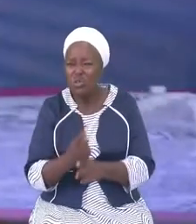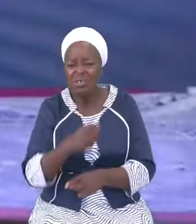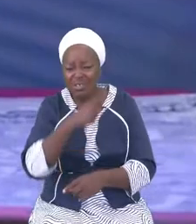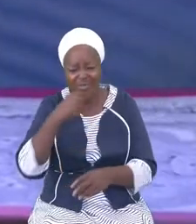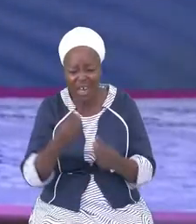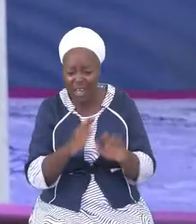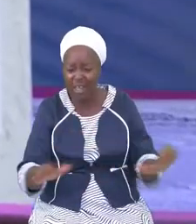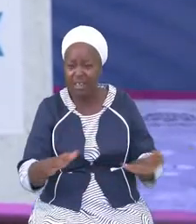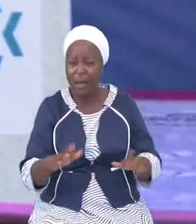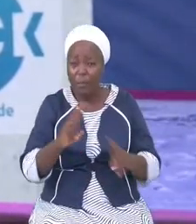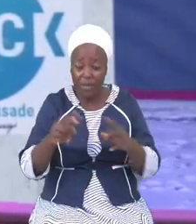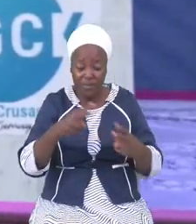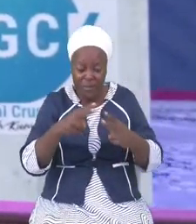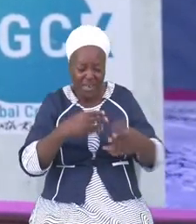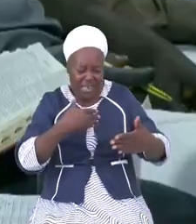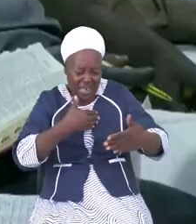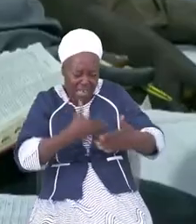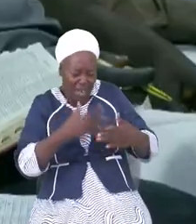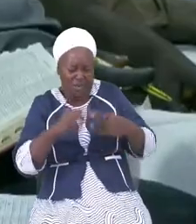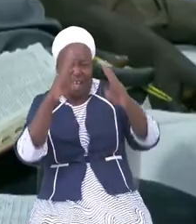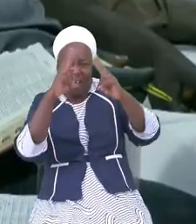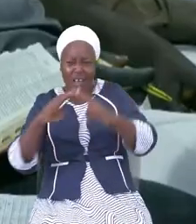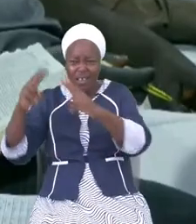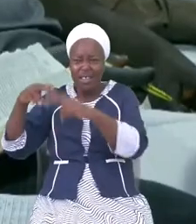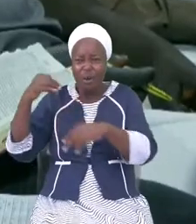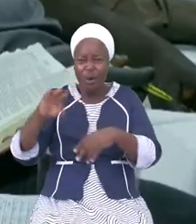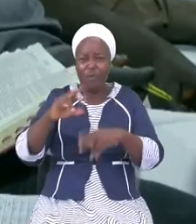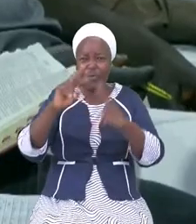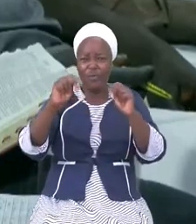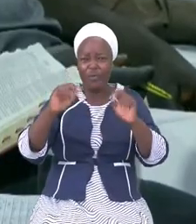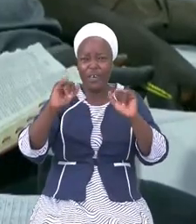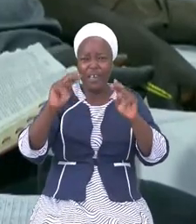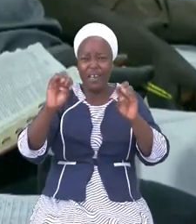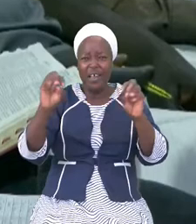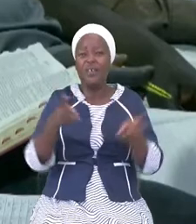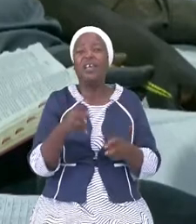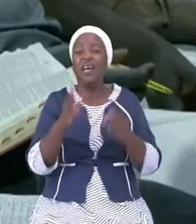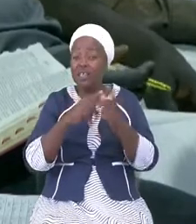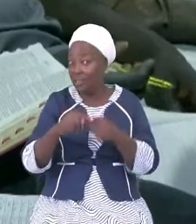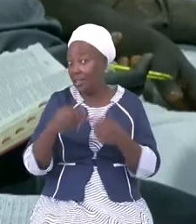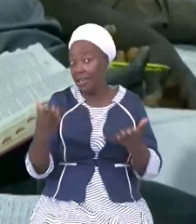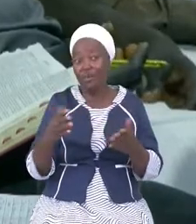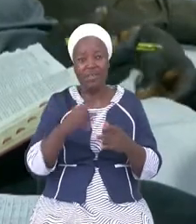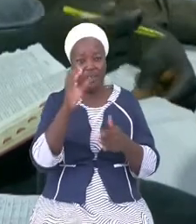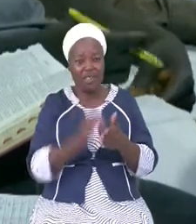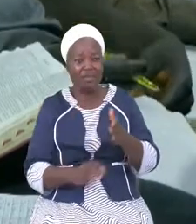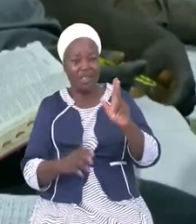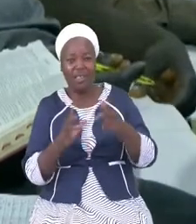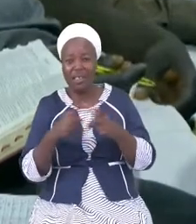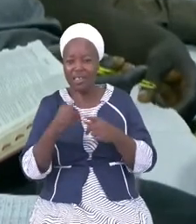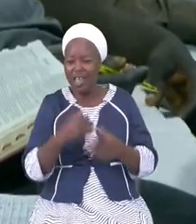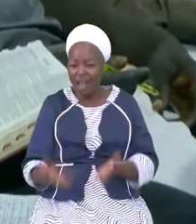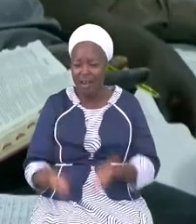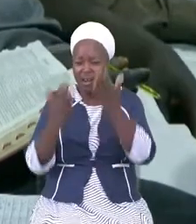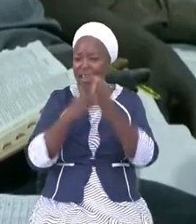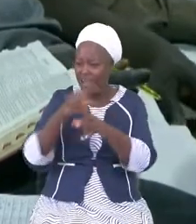to the city of Nineveh, that God now could say in chapter 3, Jonah, arise and go to the